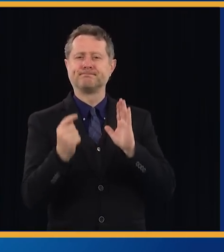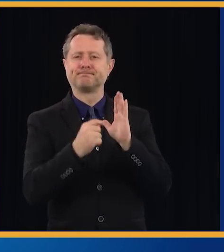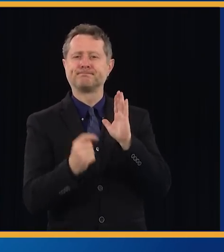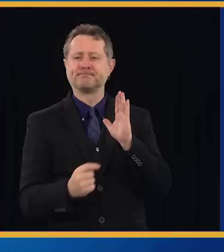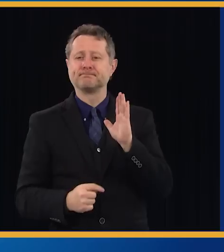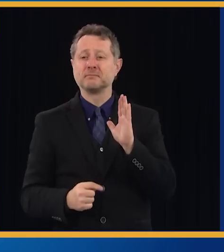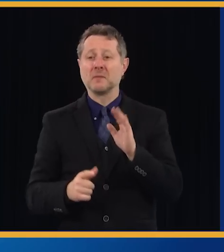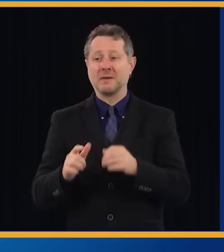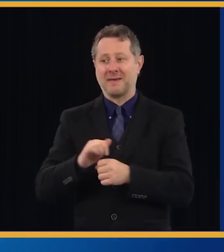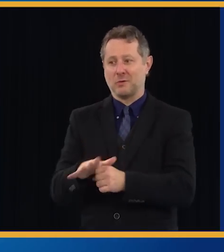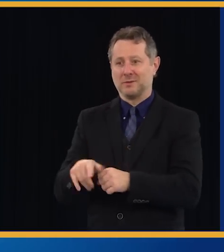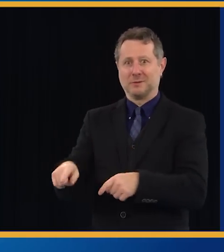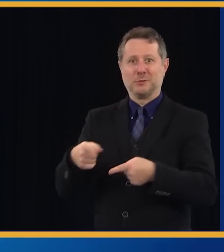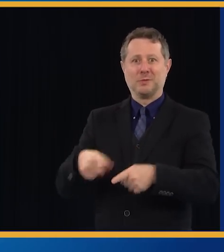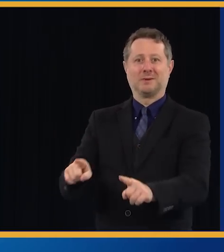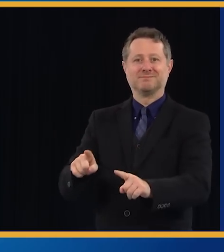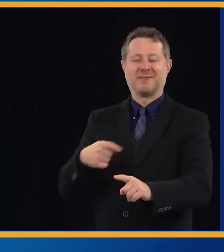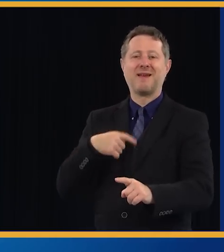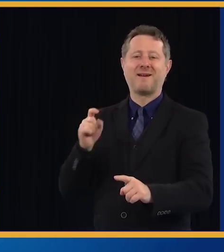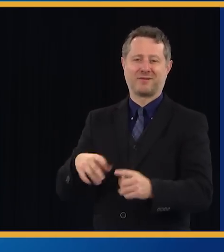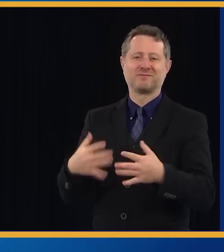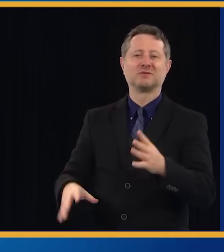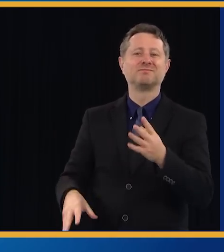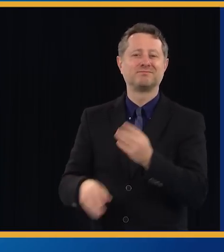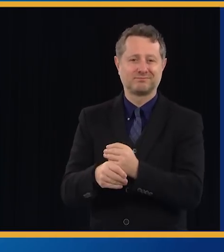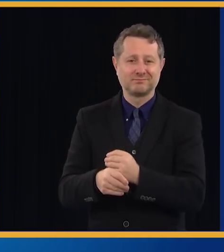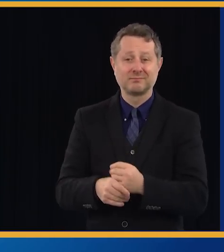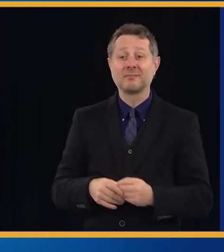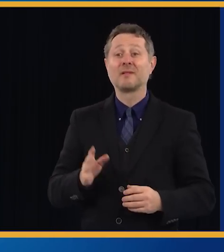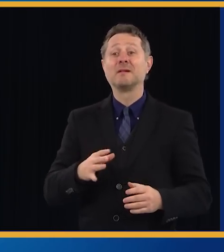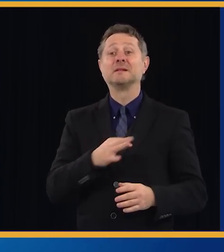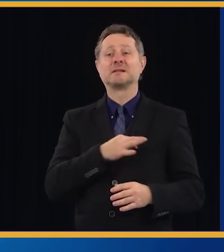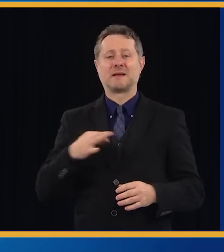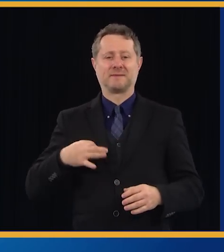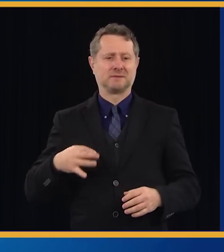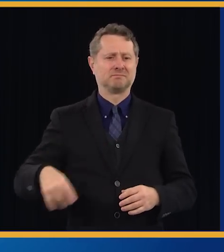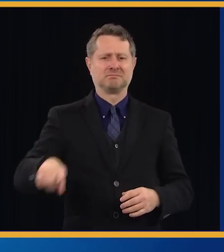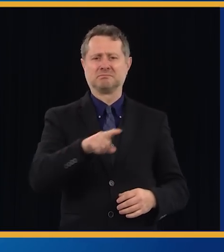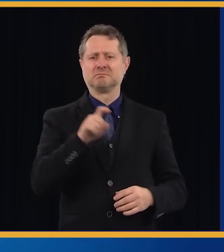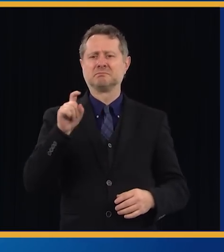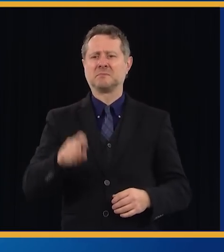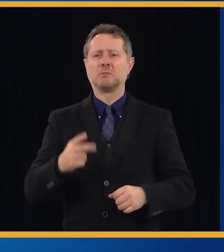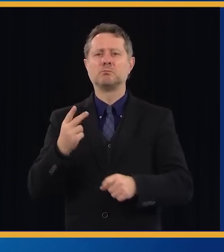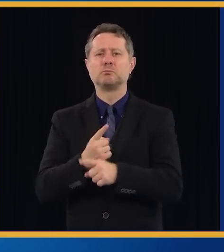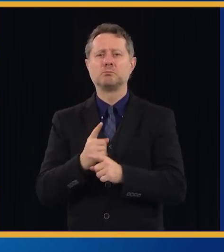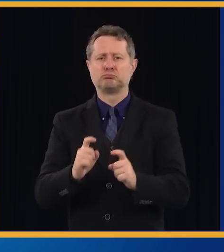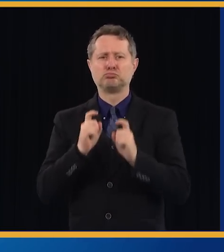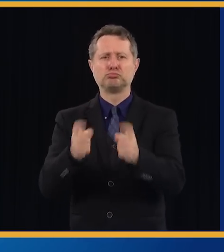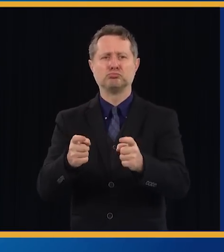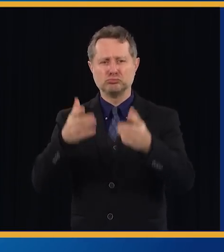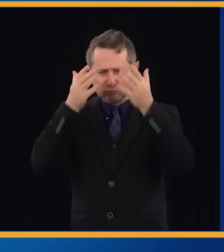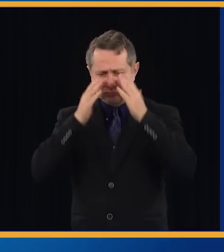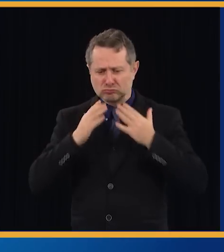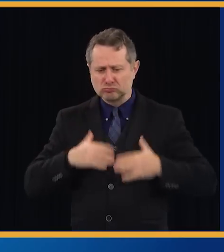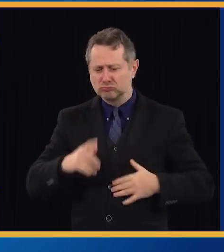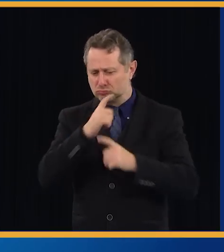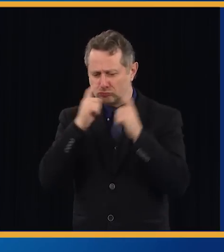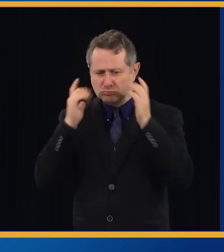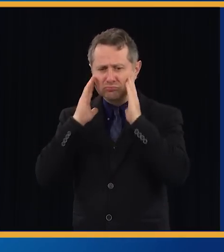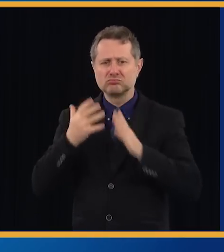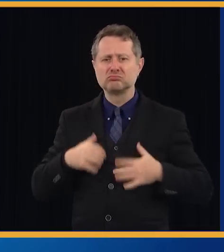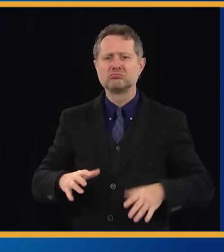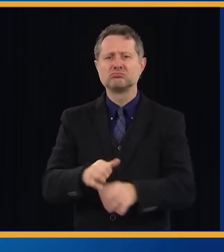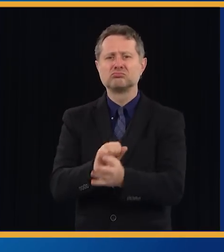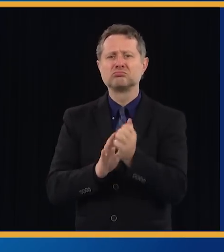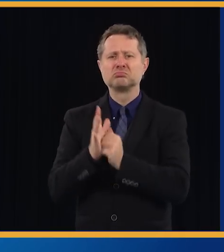crisis. Staff must have appropriate PPE. They must have their temperatures checked before they